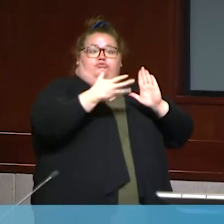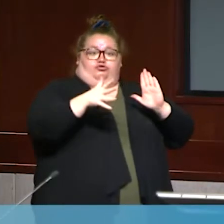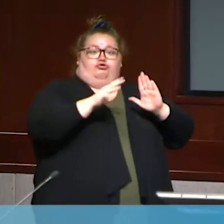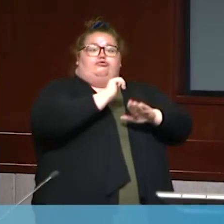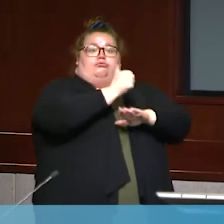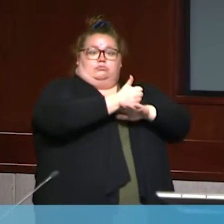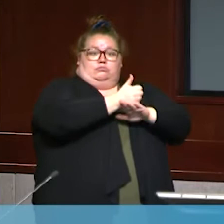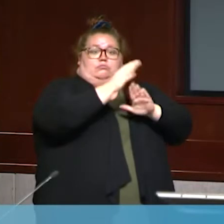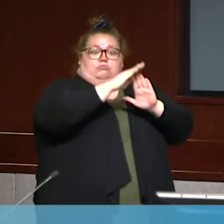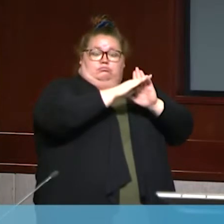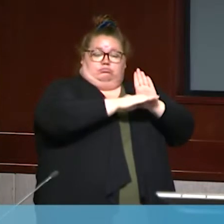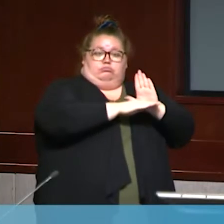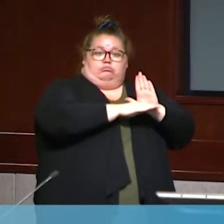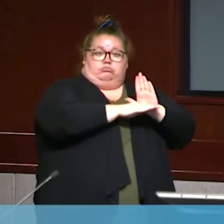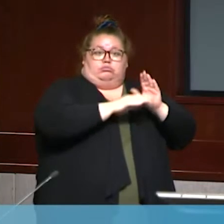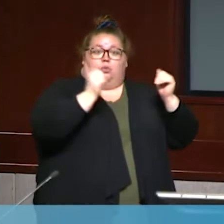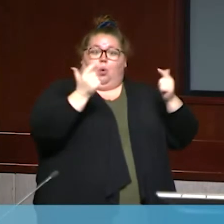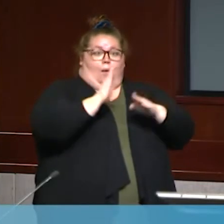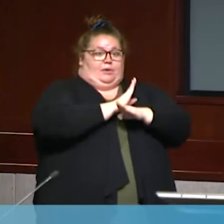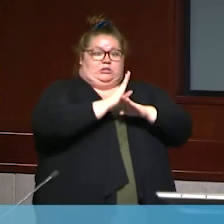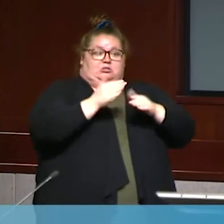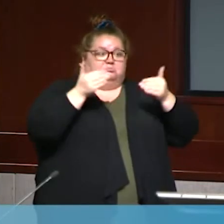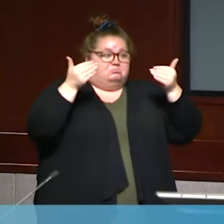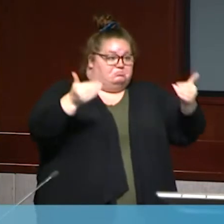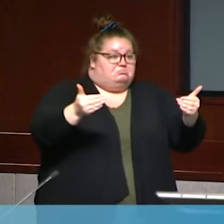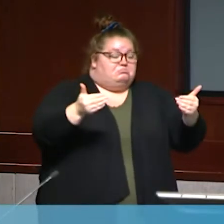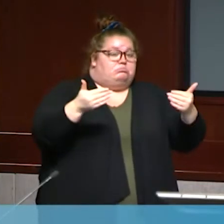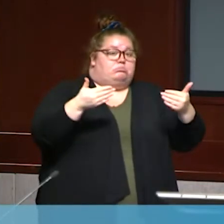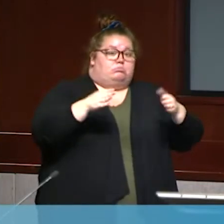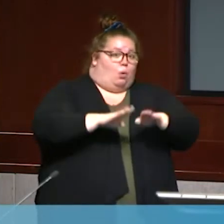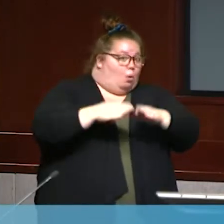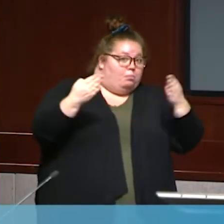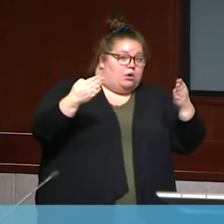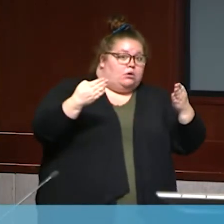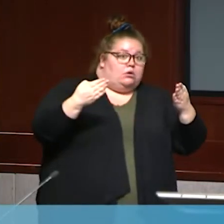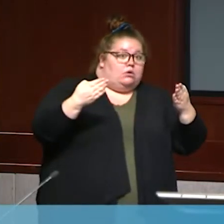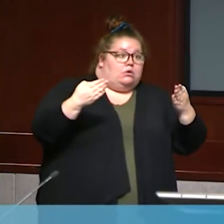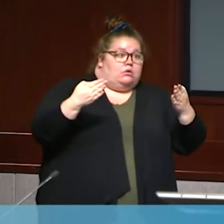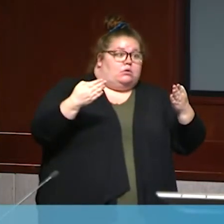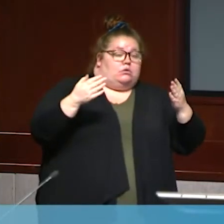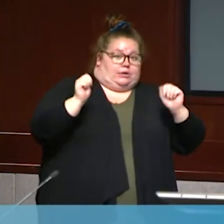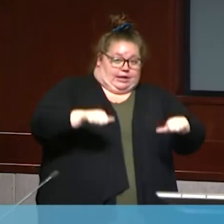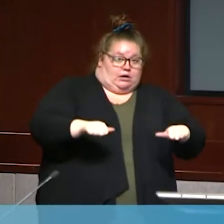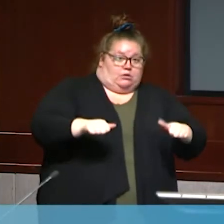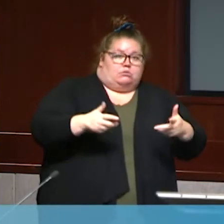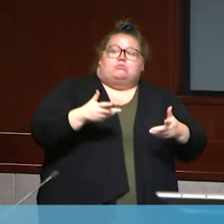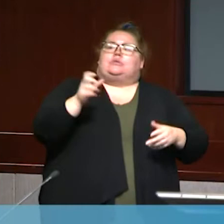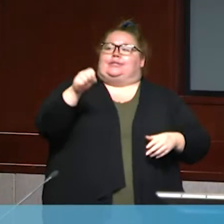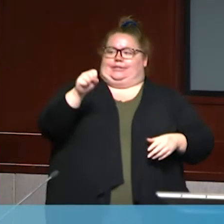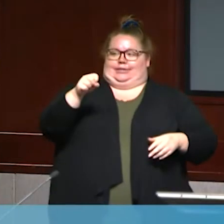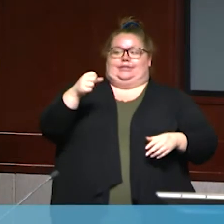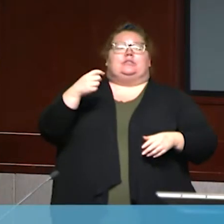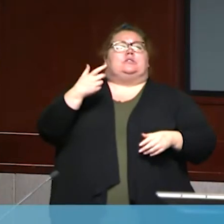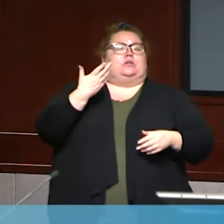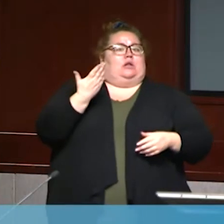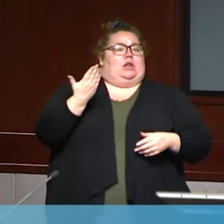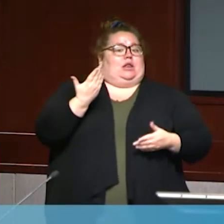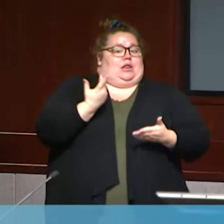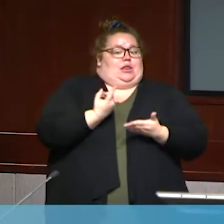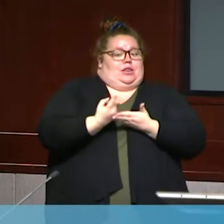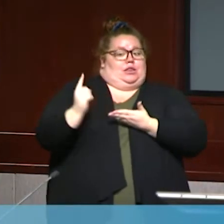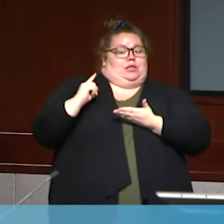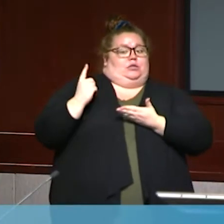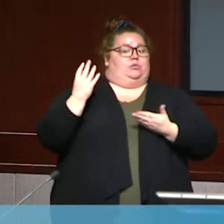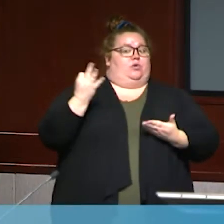county at this point? Yes, so we made the announcement on Friday of last week